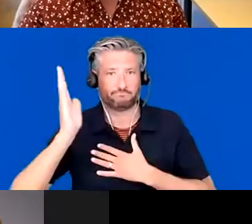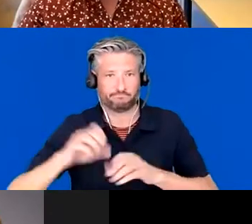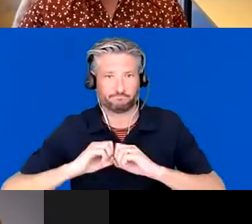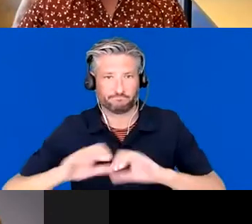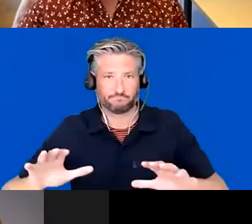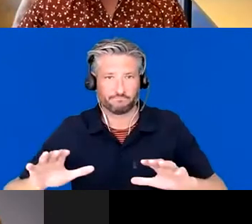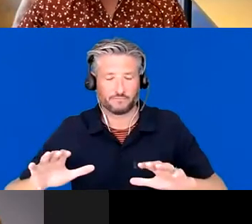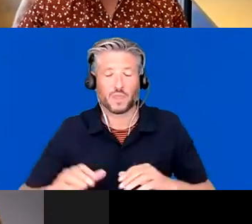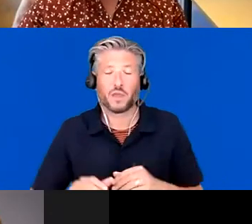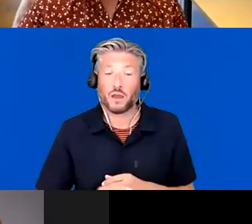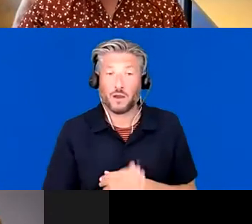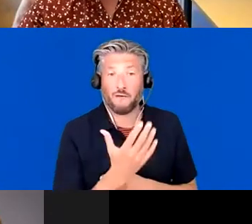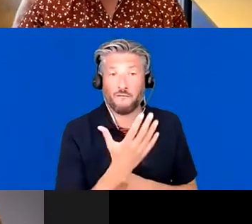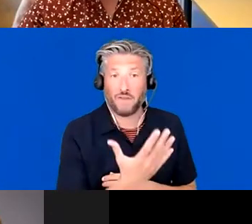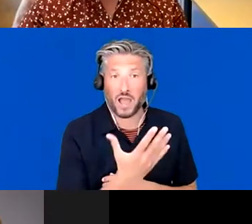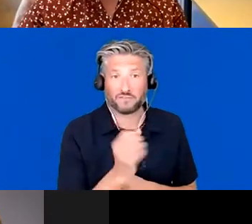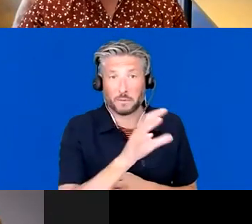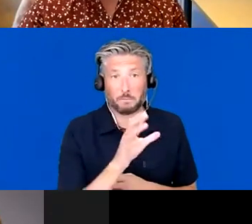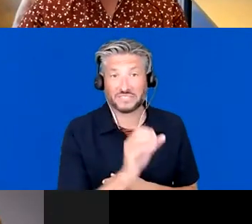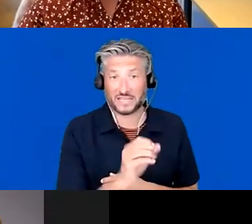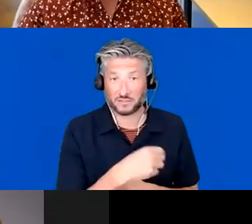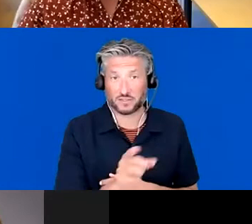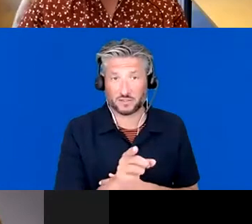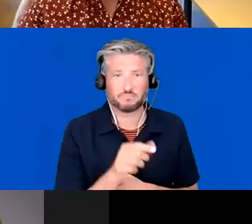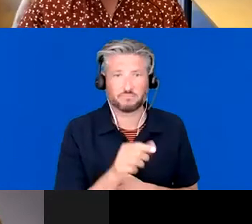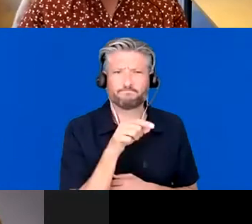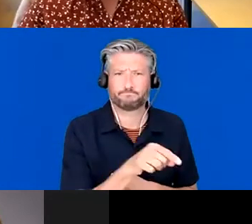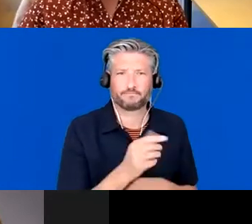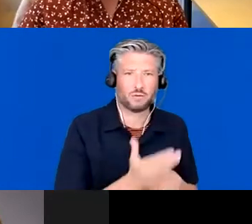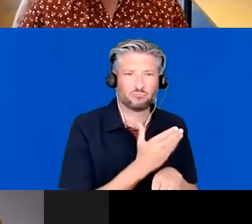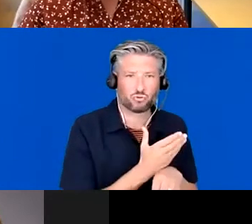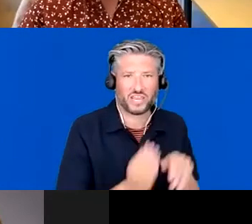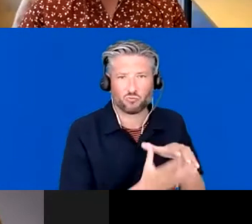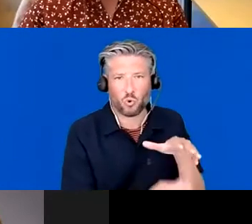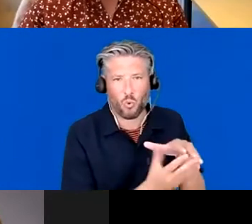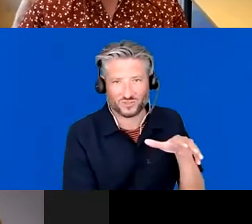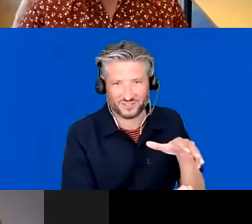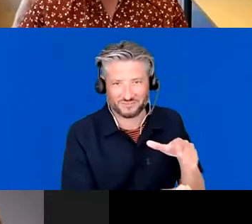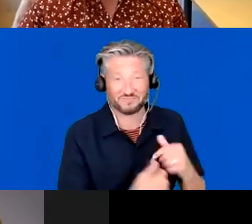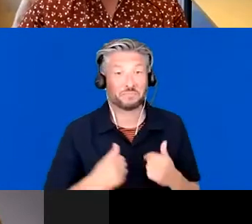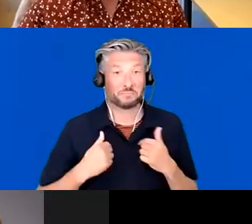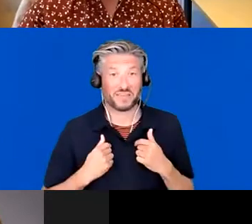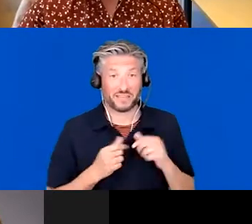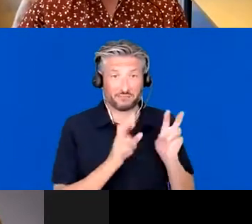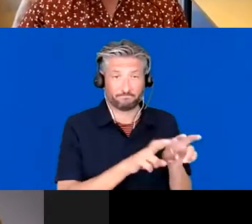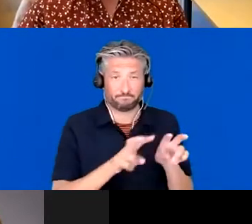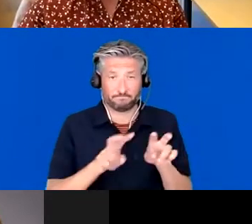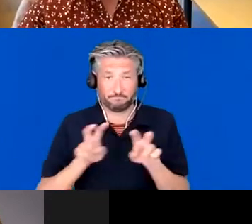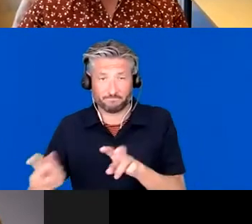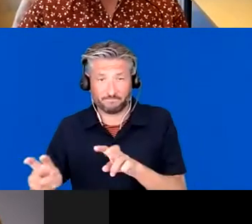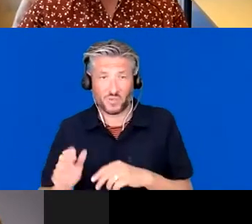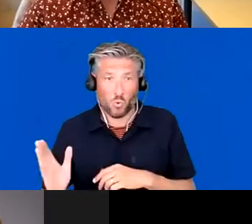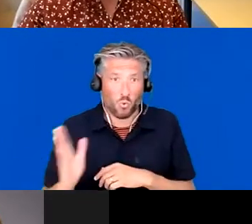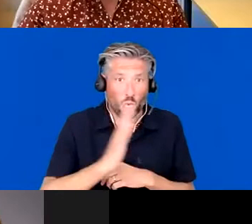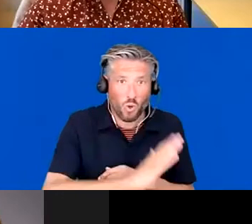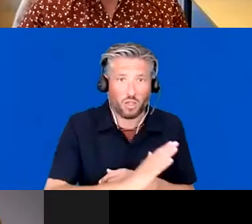that option. And I can say that from having seen both presentations, we don't have the statistics for that yet, but